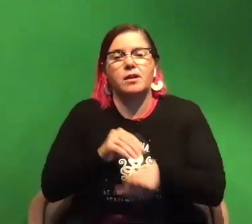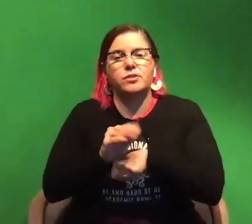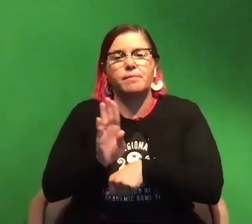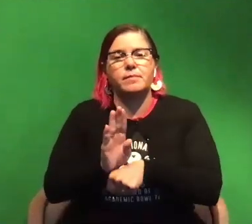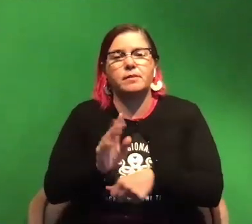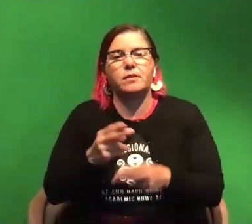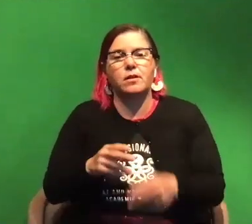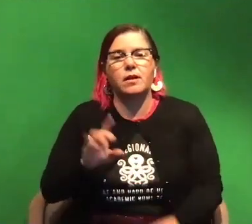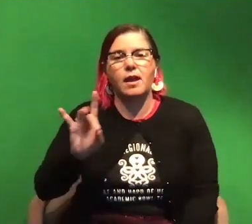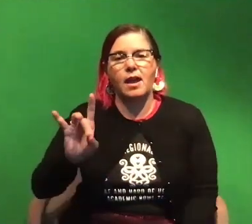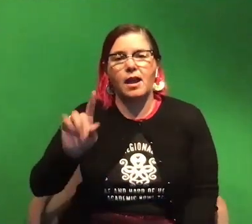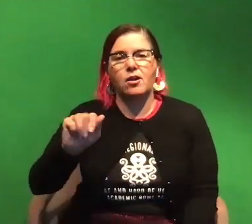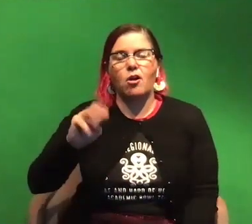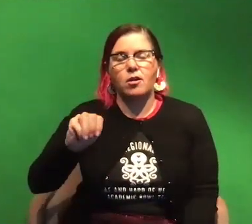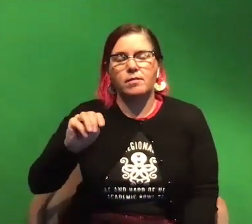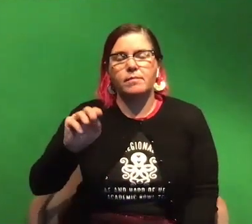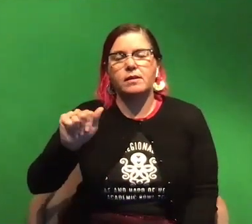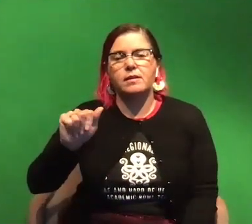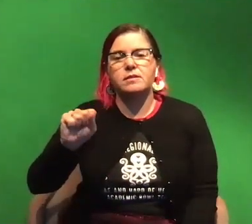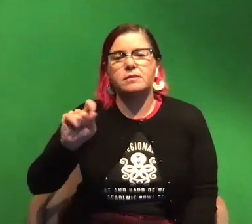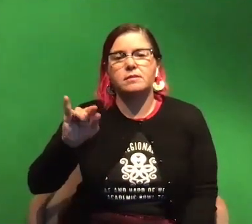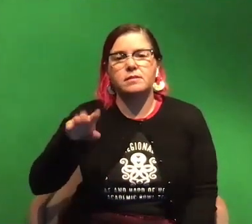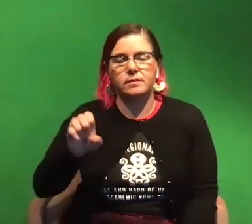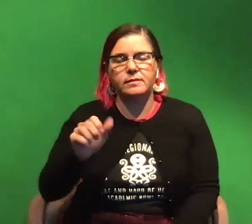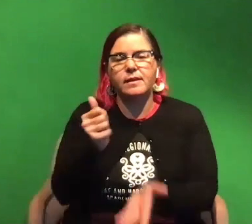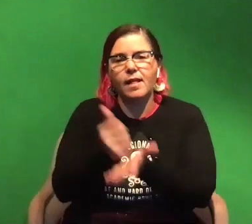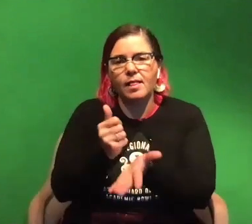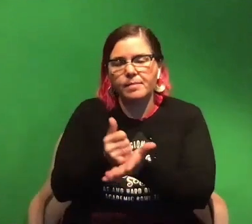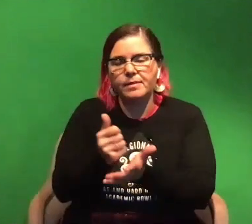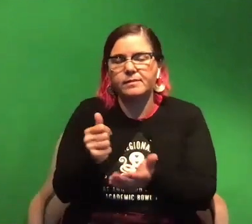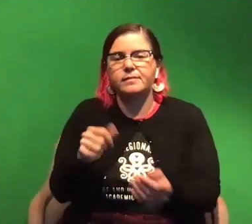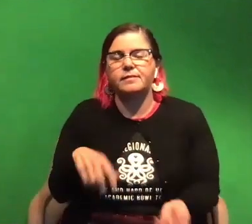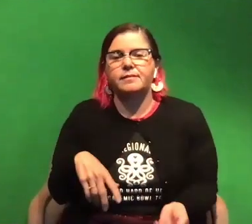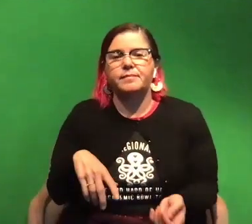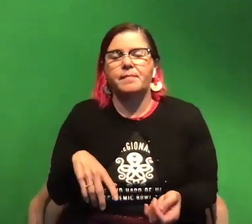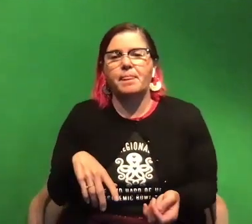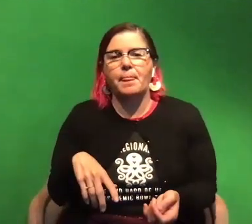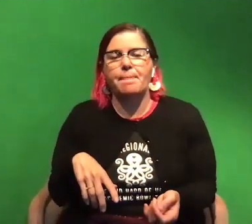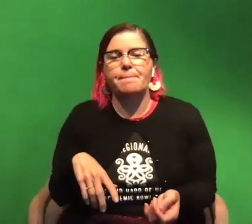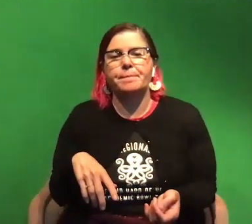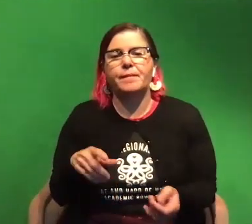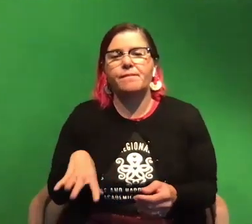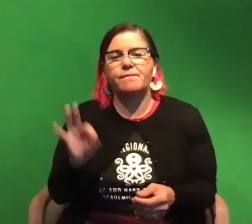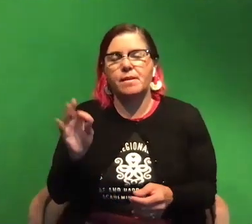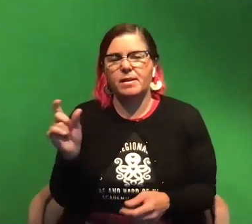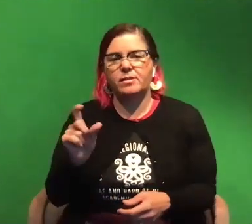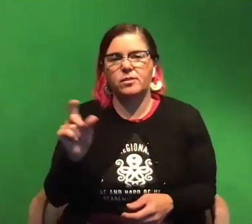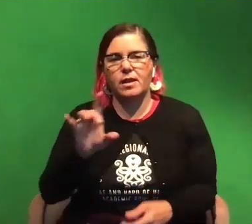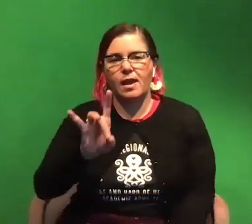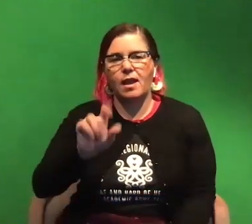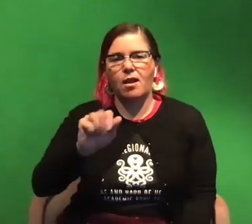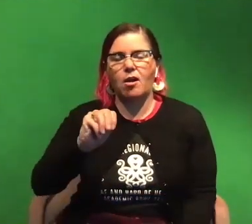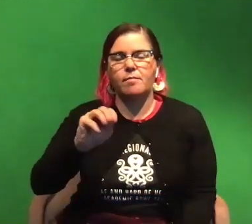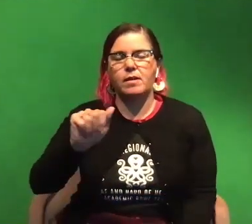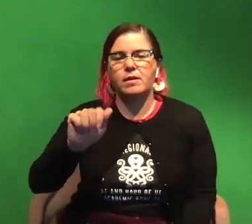called 8-Arm Assistance, like you're helping, giving someone help. So you can find me, I'm on Instagram at 8-Arm Assistance